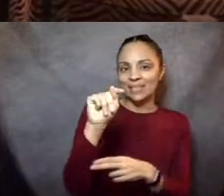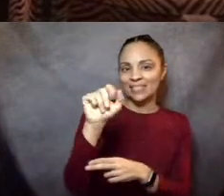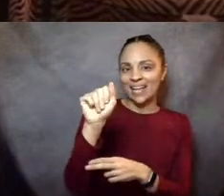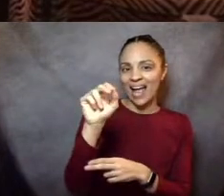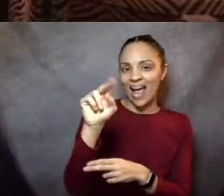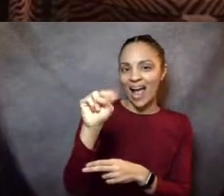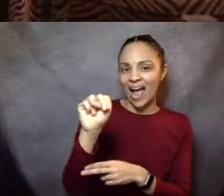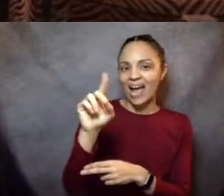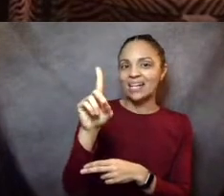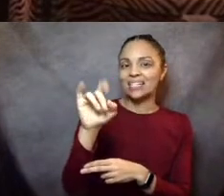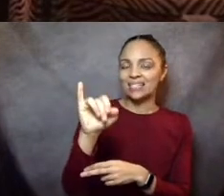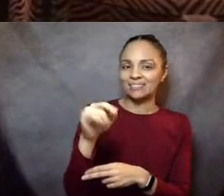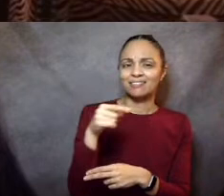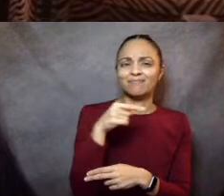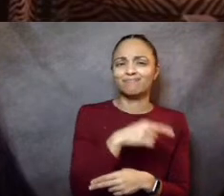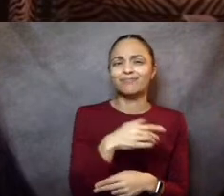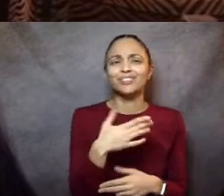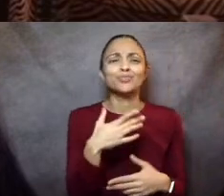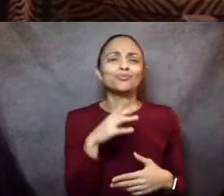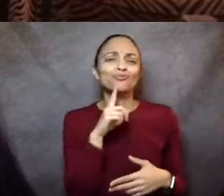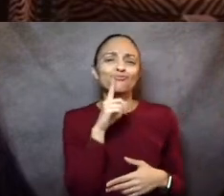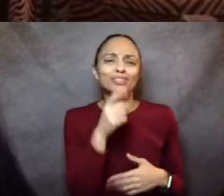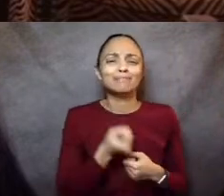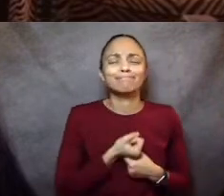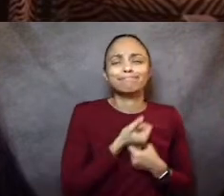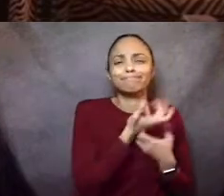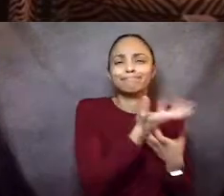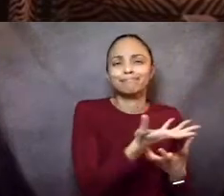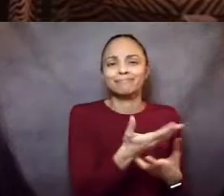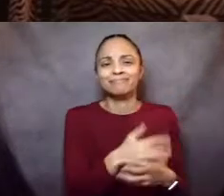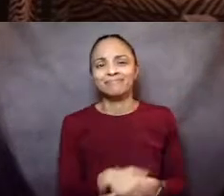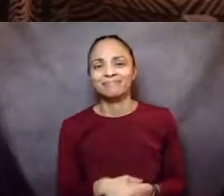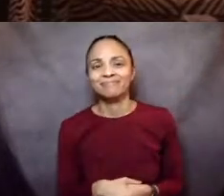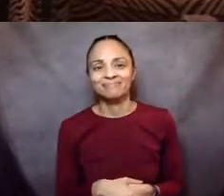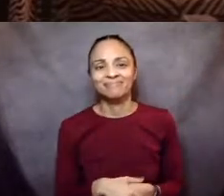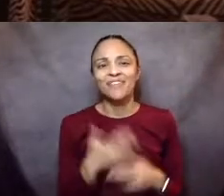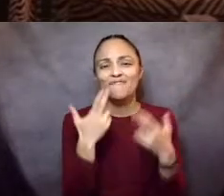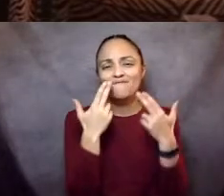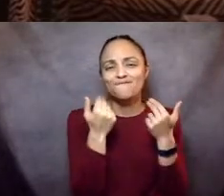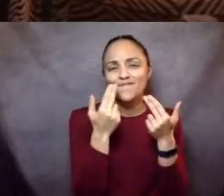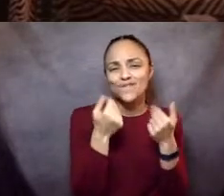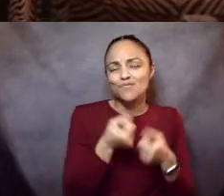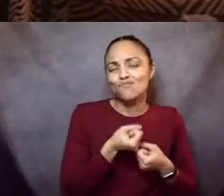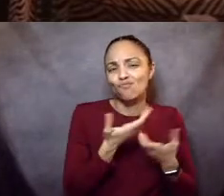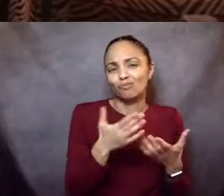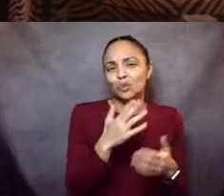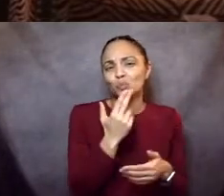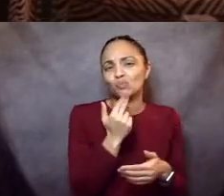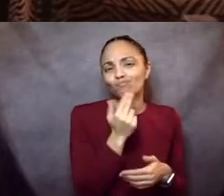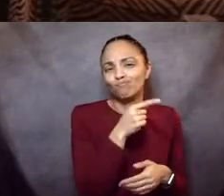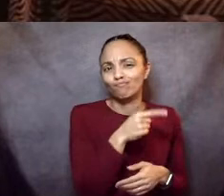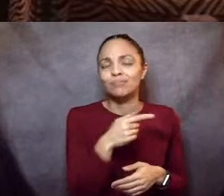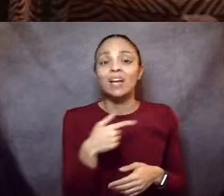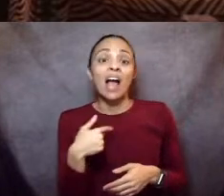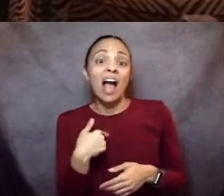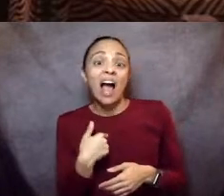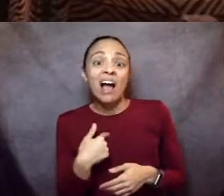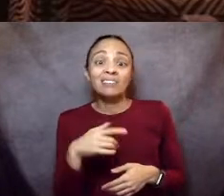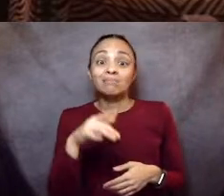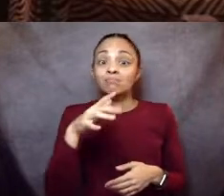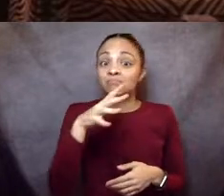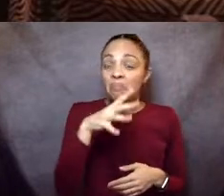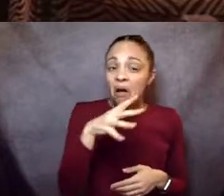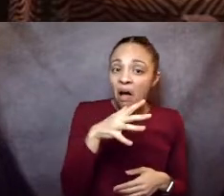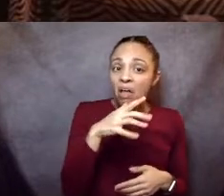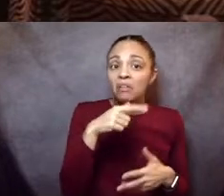laughter. I'm a mother of three. I am an artist. I'm so many things, like all of